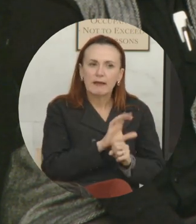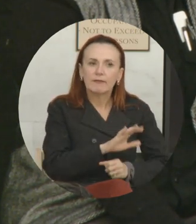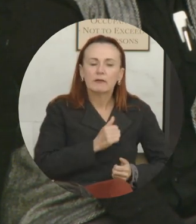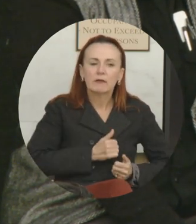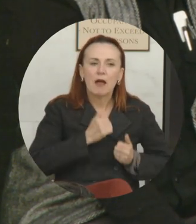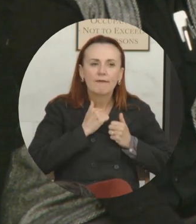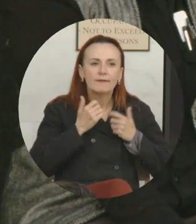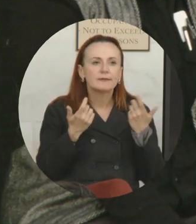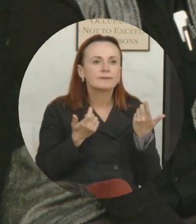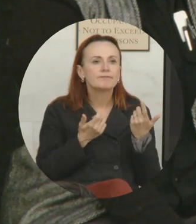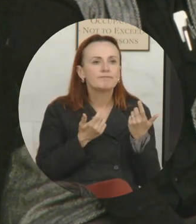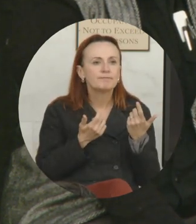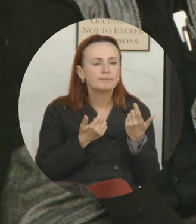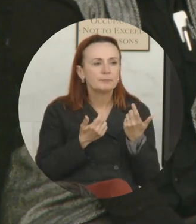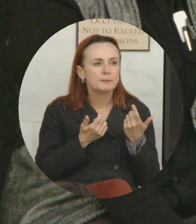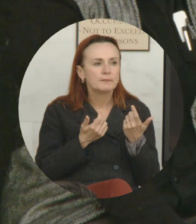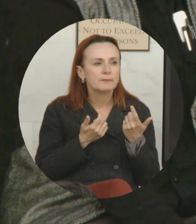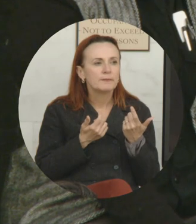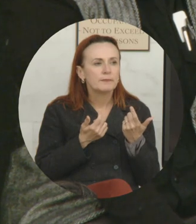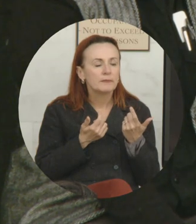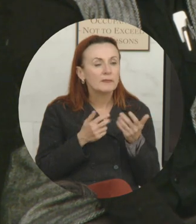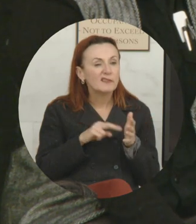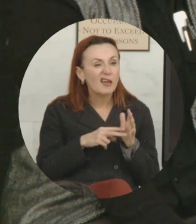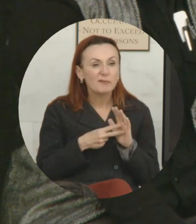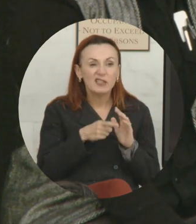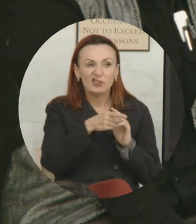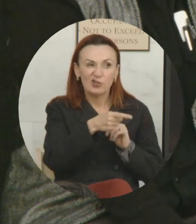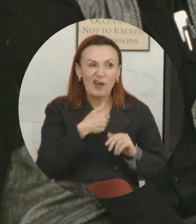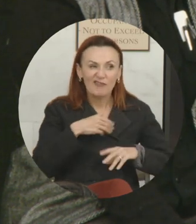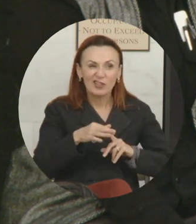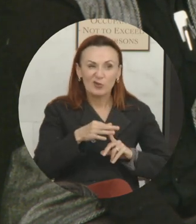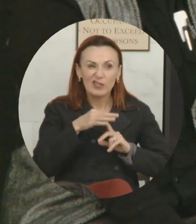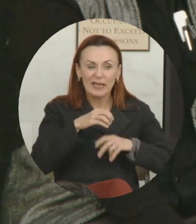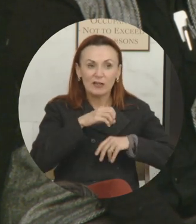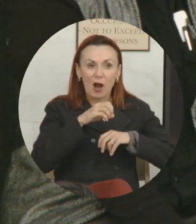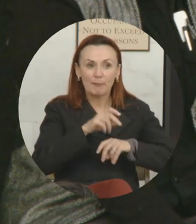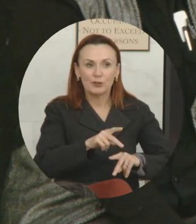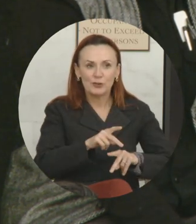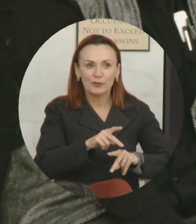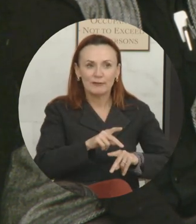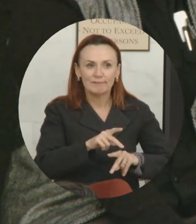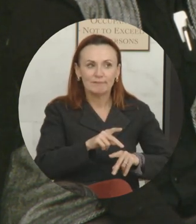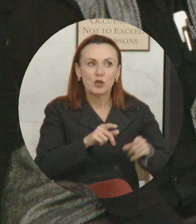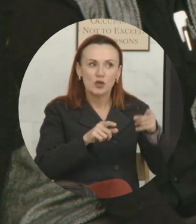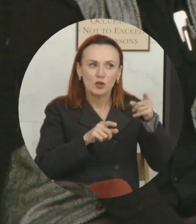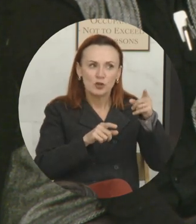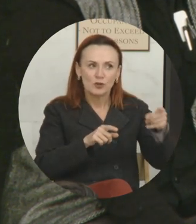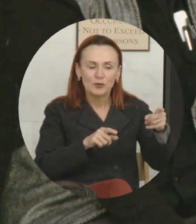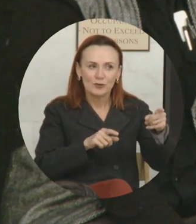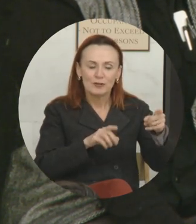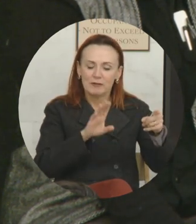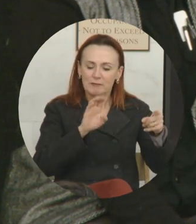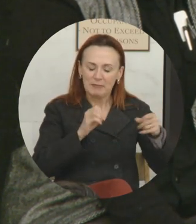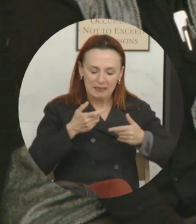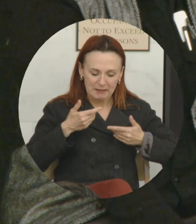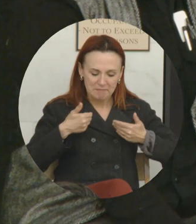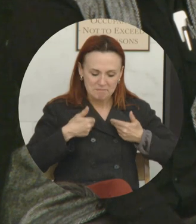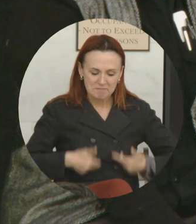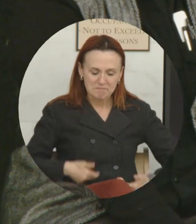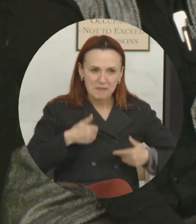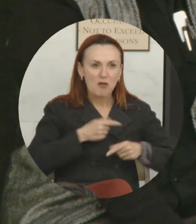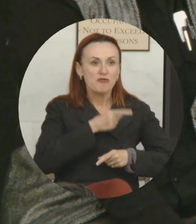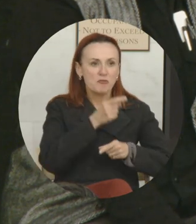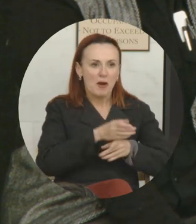in that sense, you have this unique opportunity to be the right person at the right